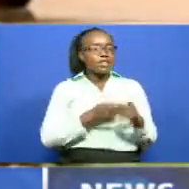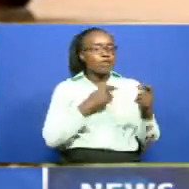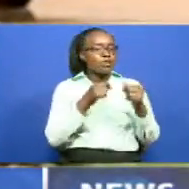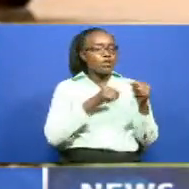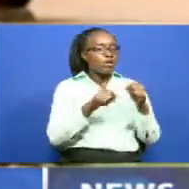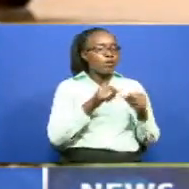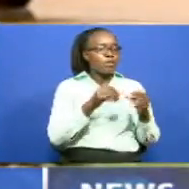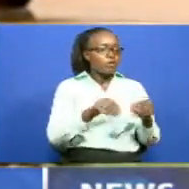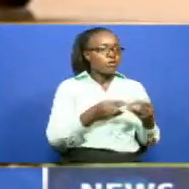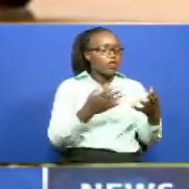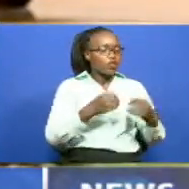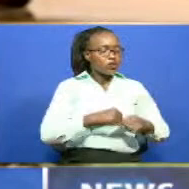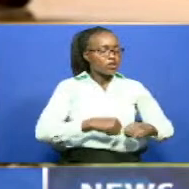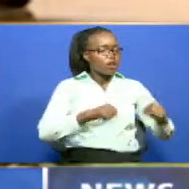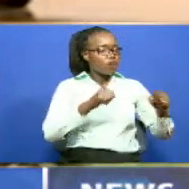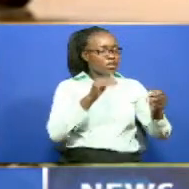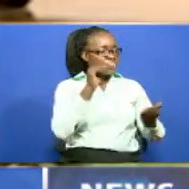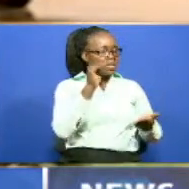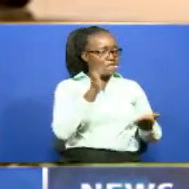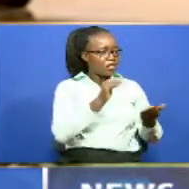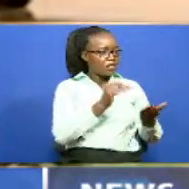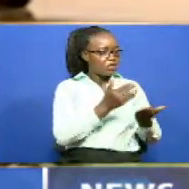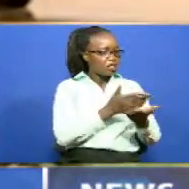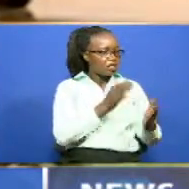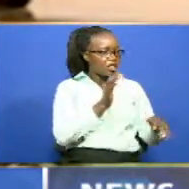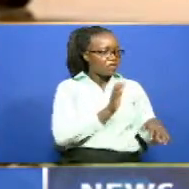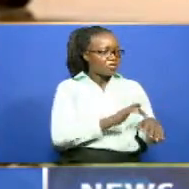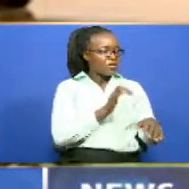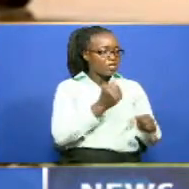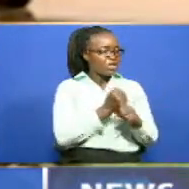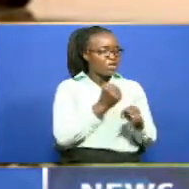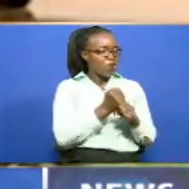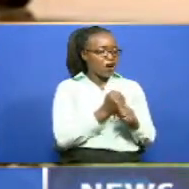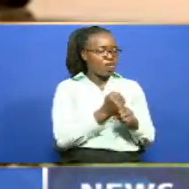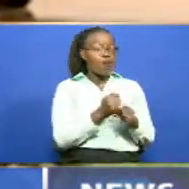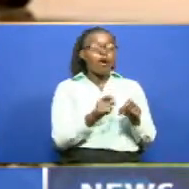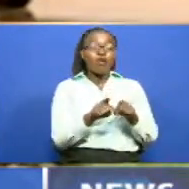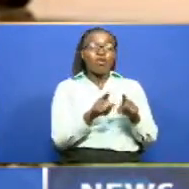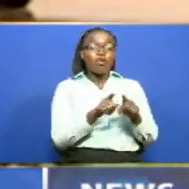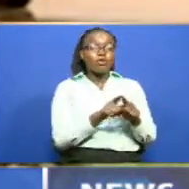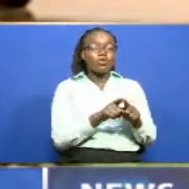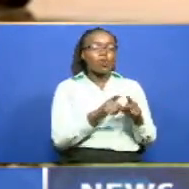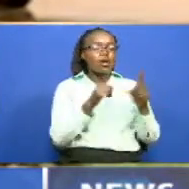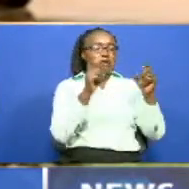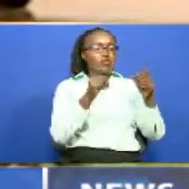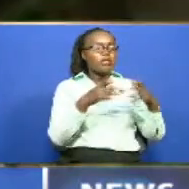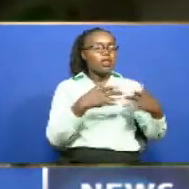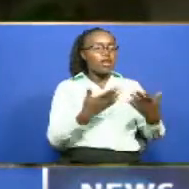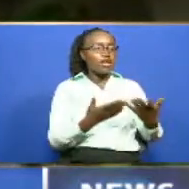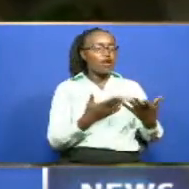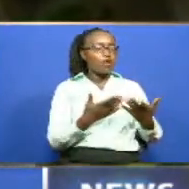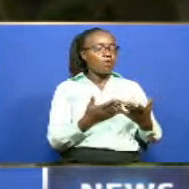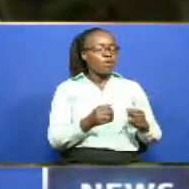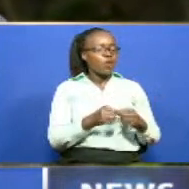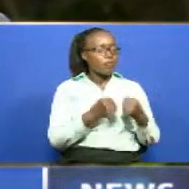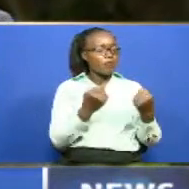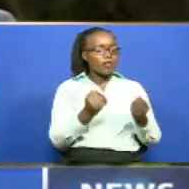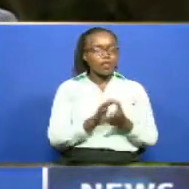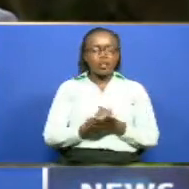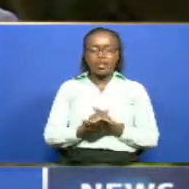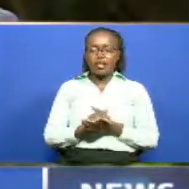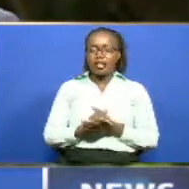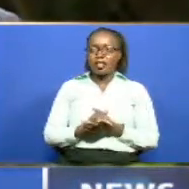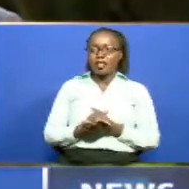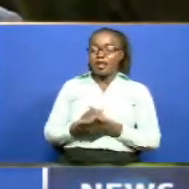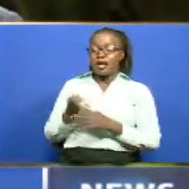production capacity going down, of course these affected the workforce as well. Could you just give us a picture of how that went down? Yeah, it's